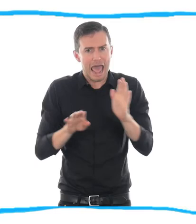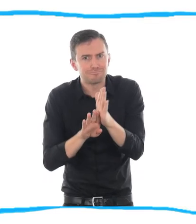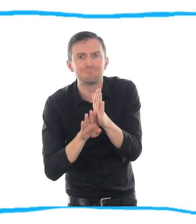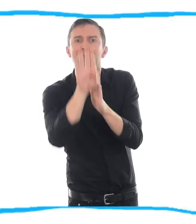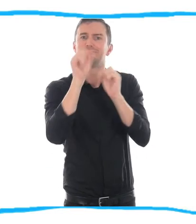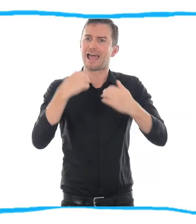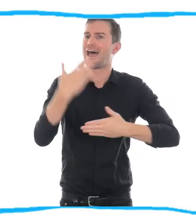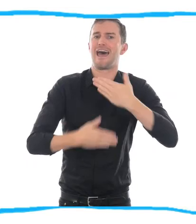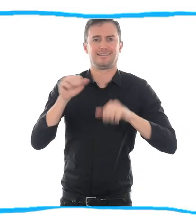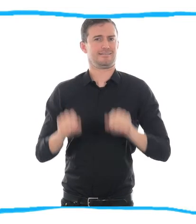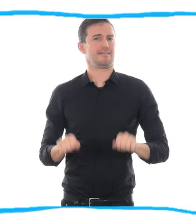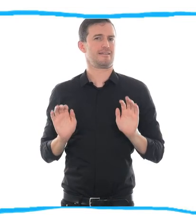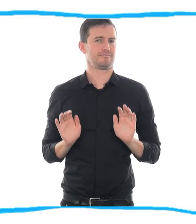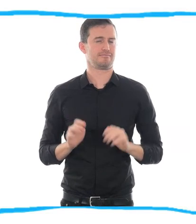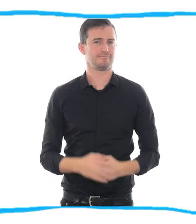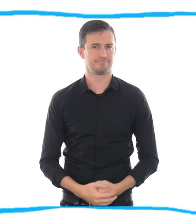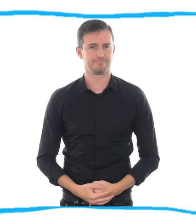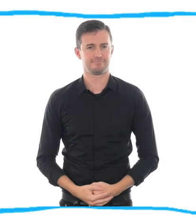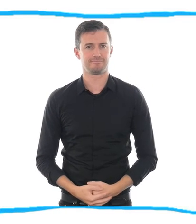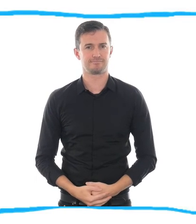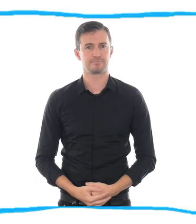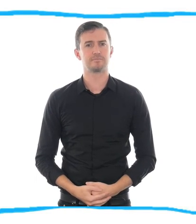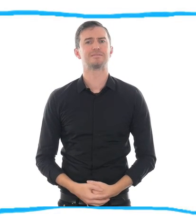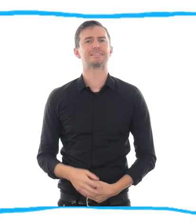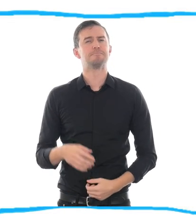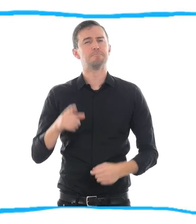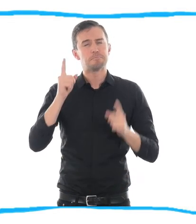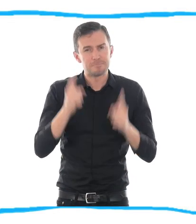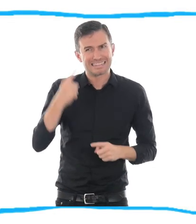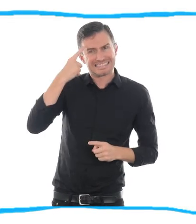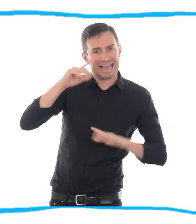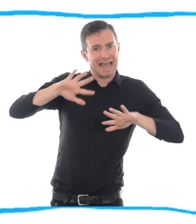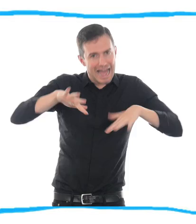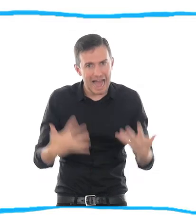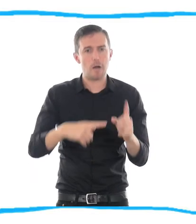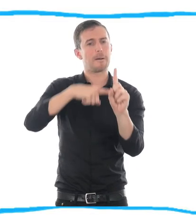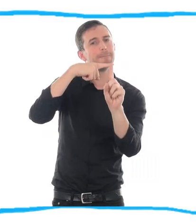pity. Instead, we should show people with disabilities as successful people.